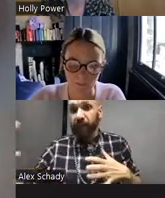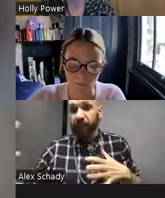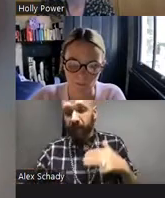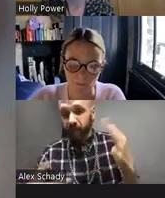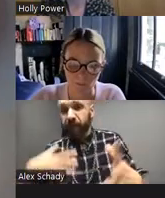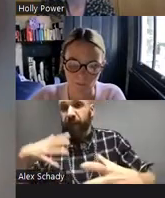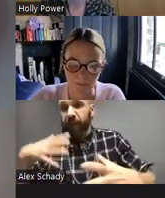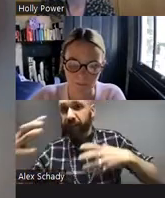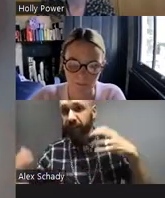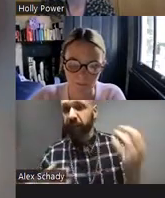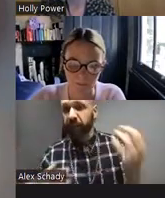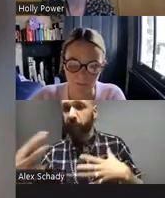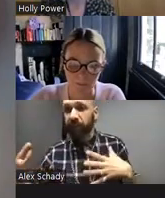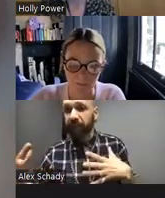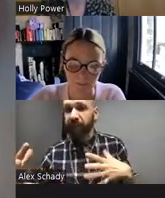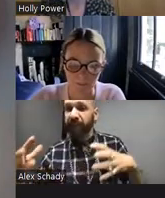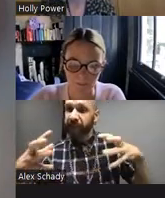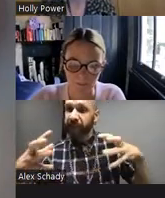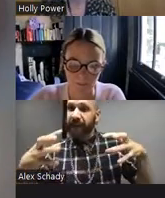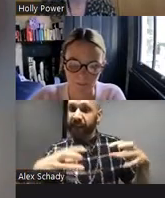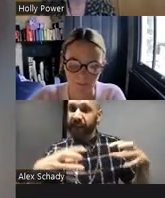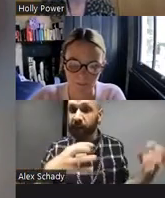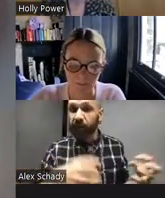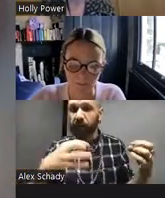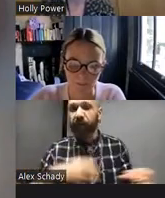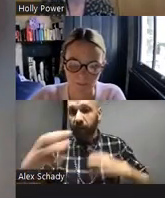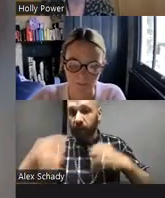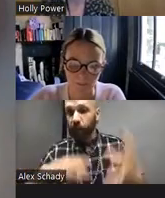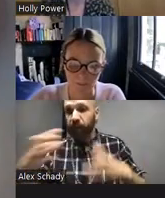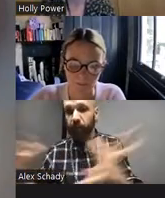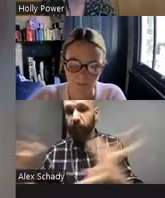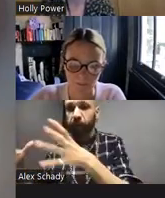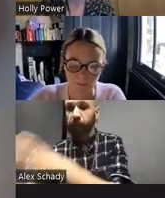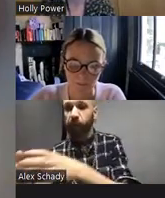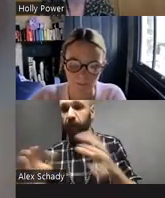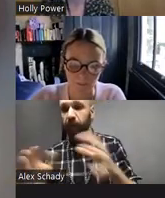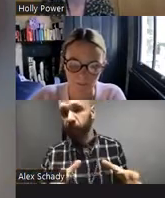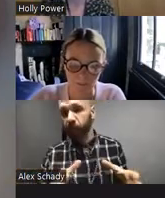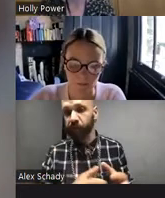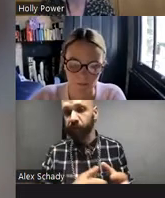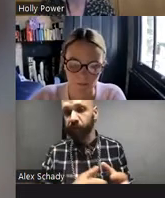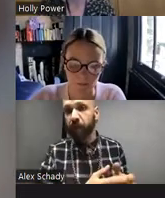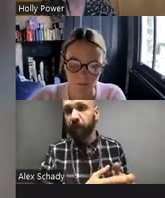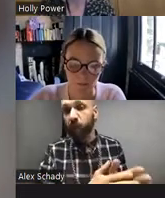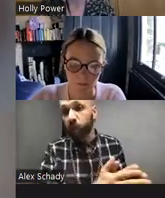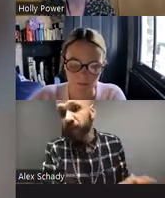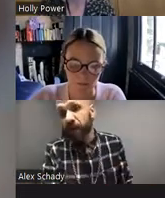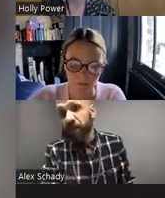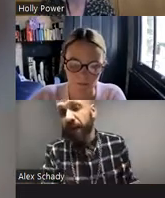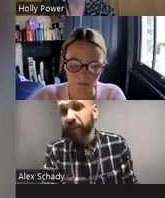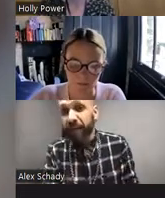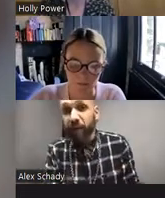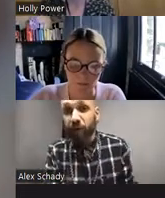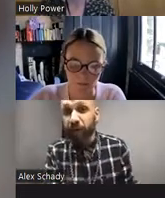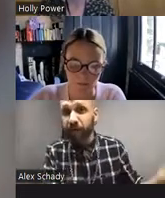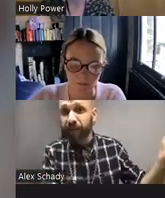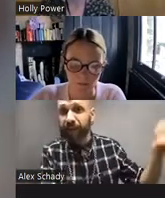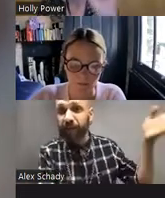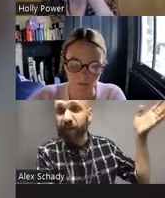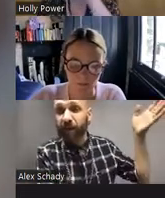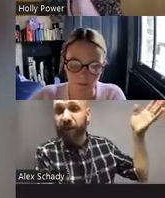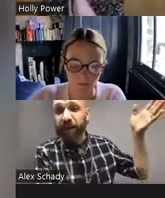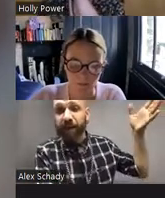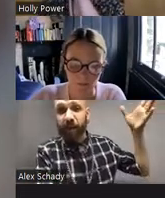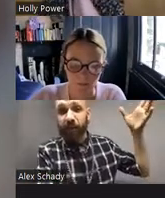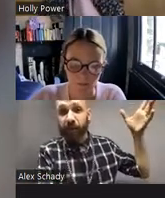with excitement to the ideas that they were placing. And that's as a result of having thought it through with the group. We were also, I mean, I have to say, incredibly lucky